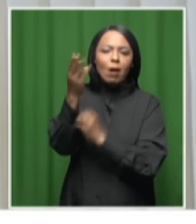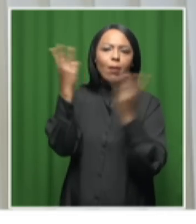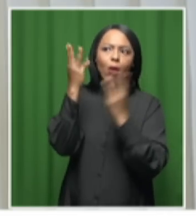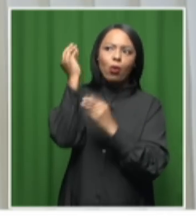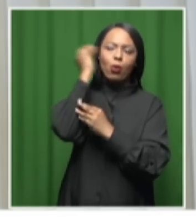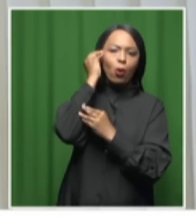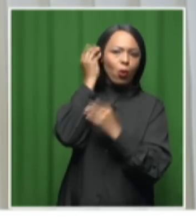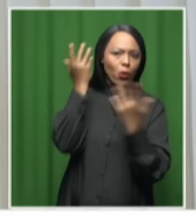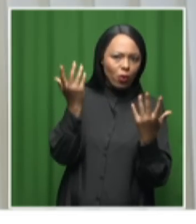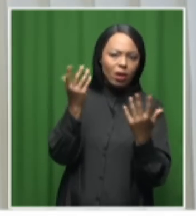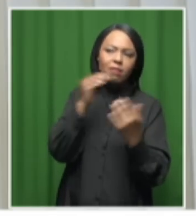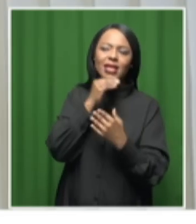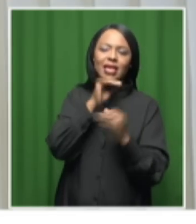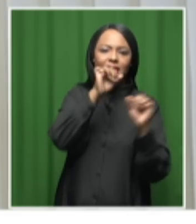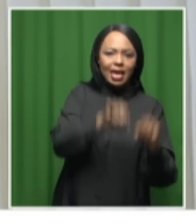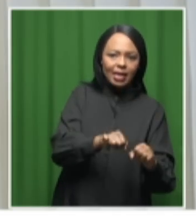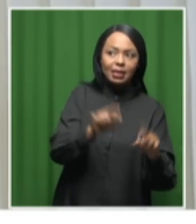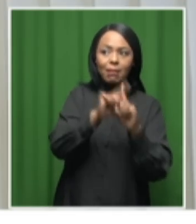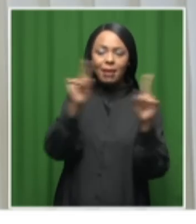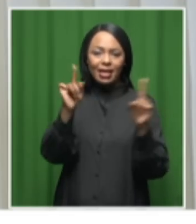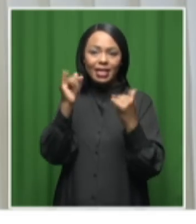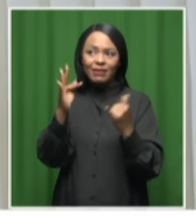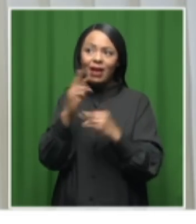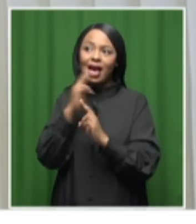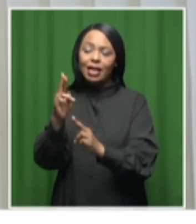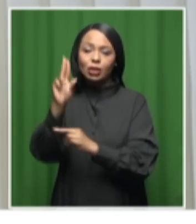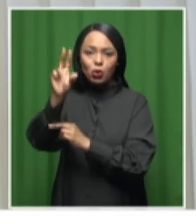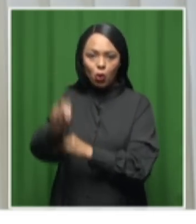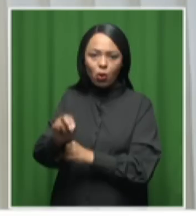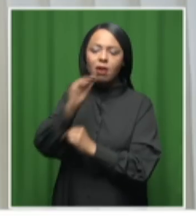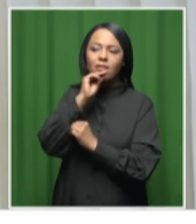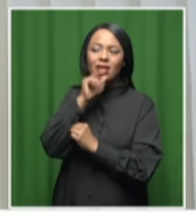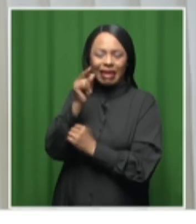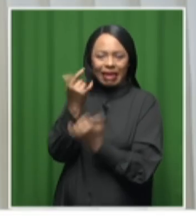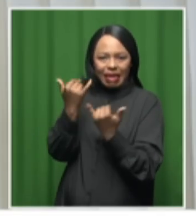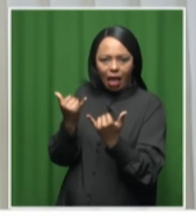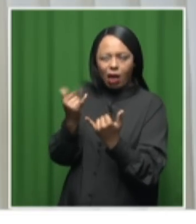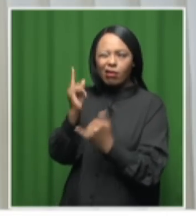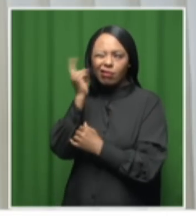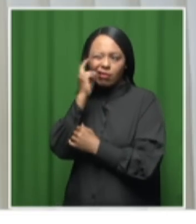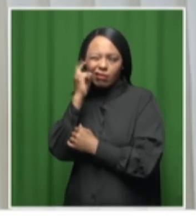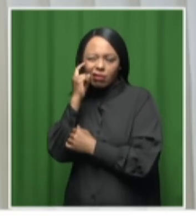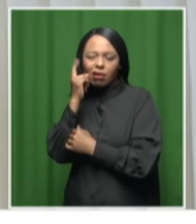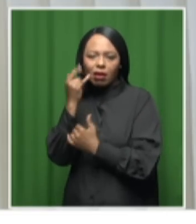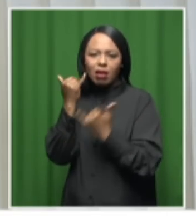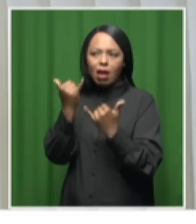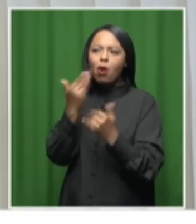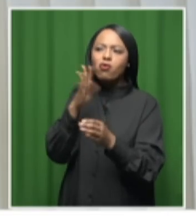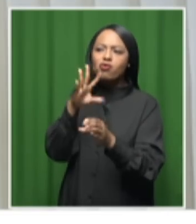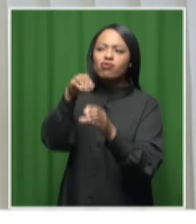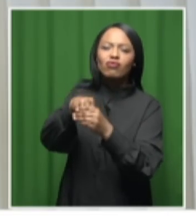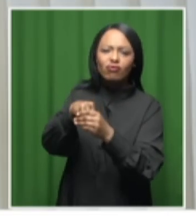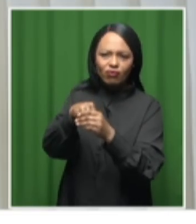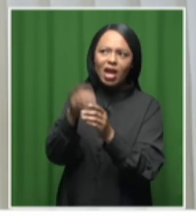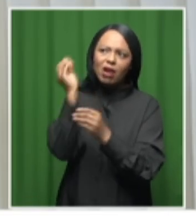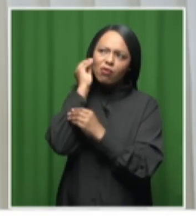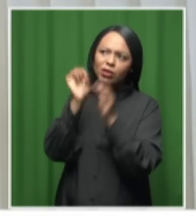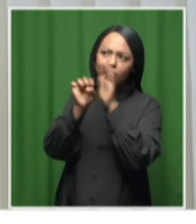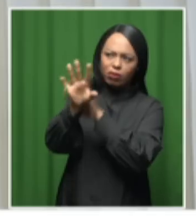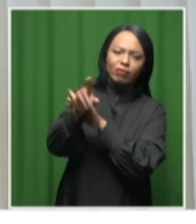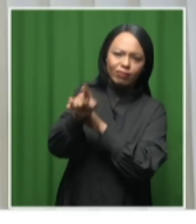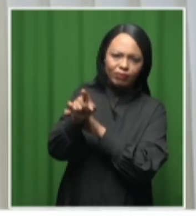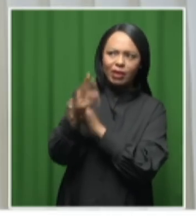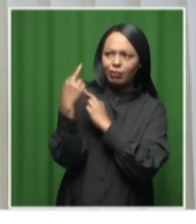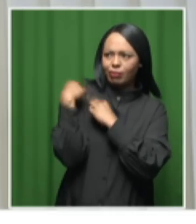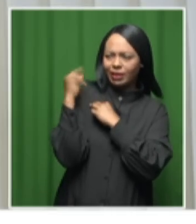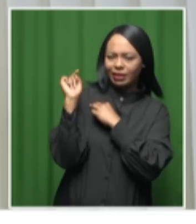answer is yes, then there's no case. But if the answer is no, you then look who was in custody of this particular information. Here was